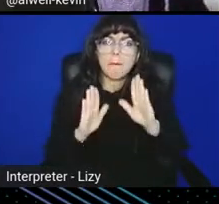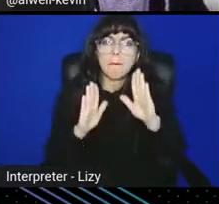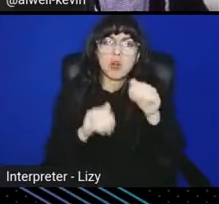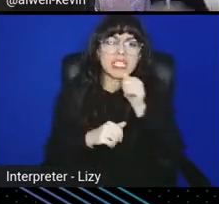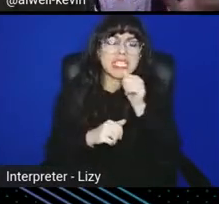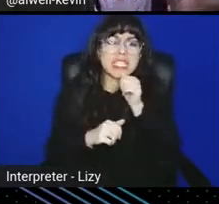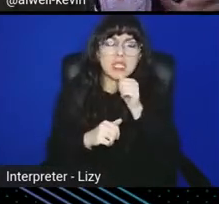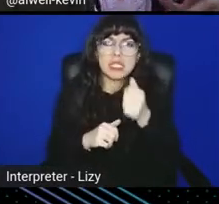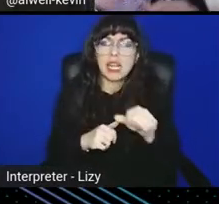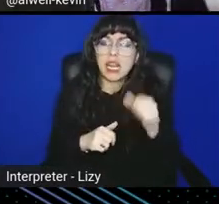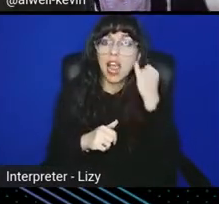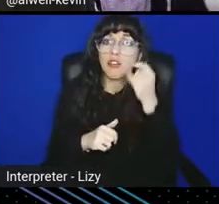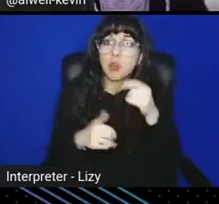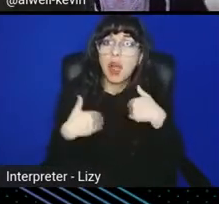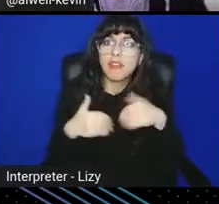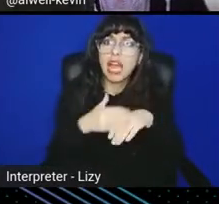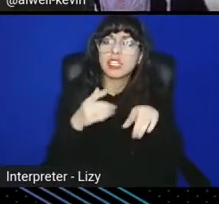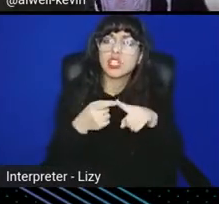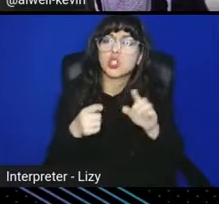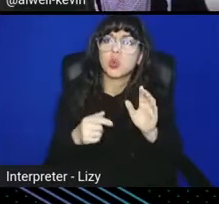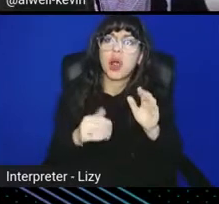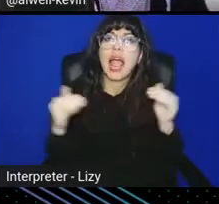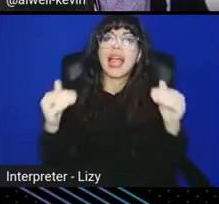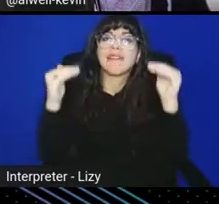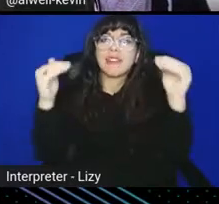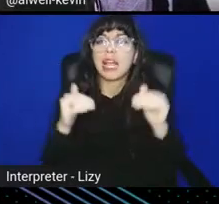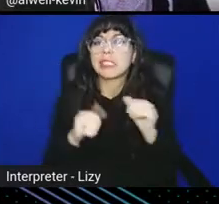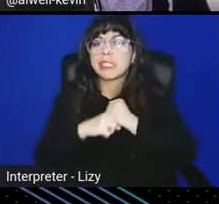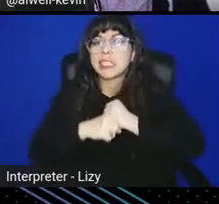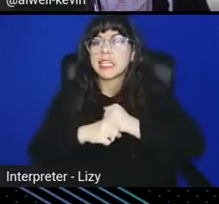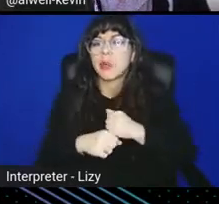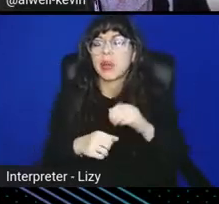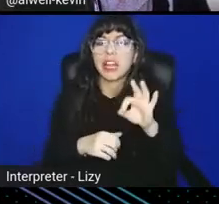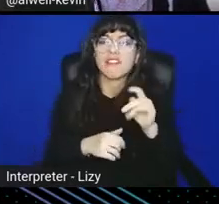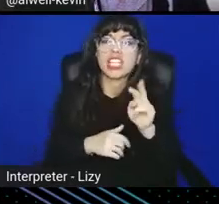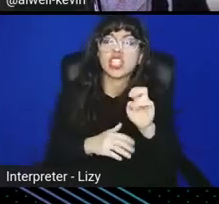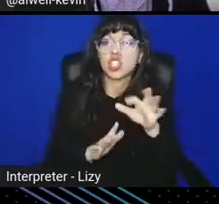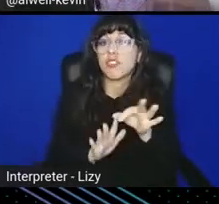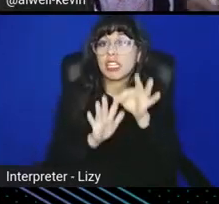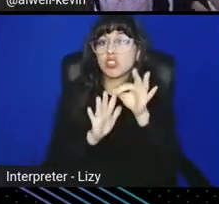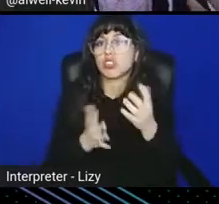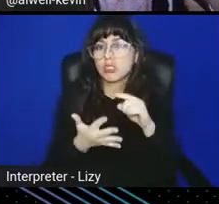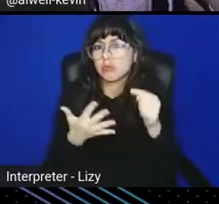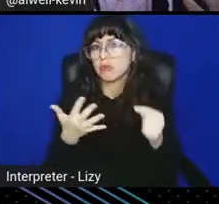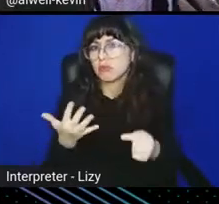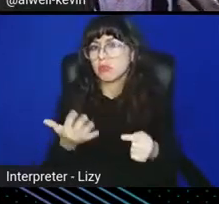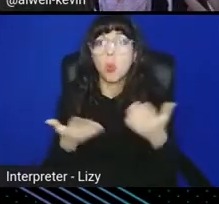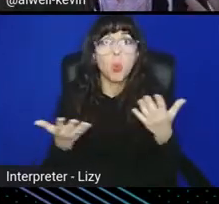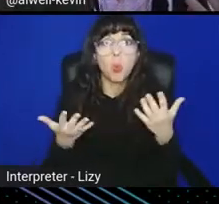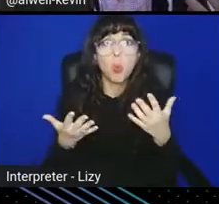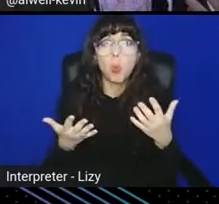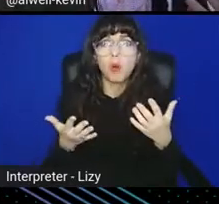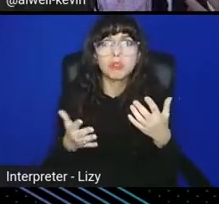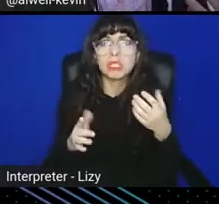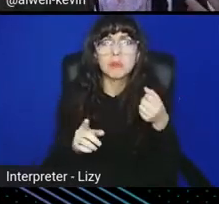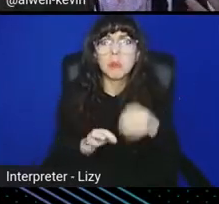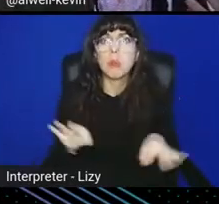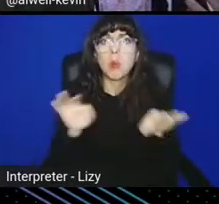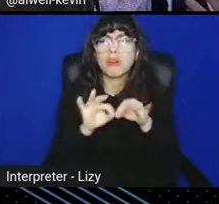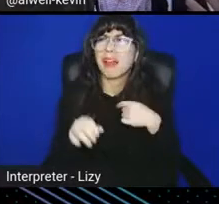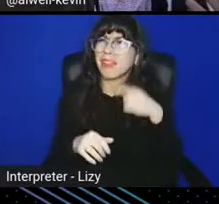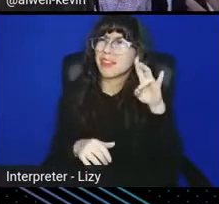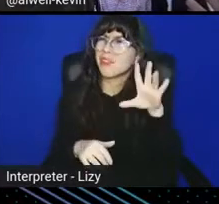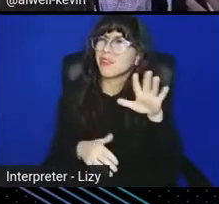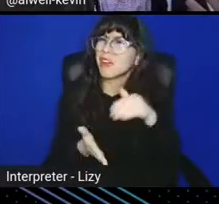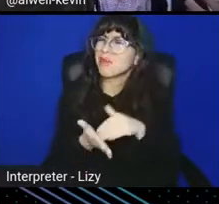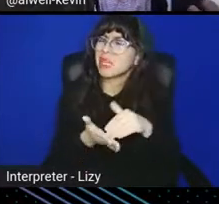have access to what we call advanced security features. And so again, what's really compelling here is there's something like, I think it's 75 million developers